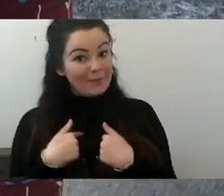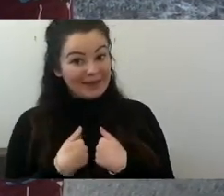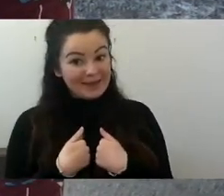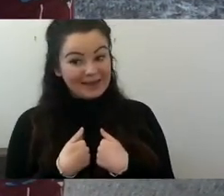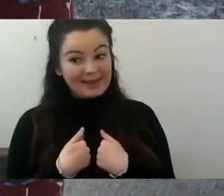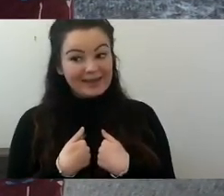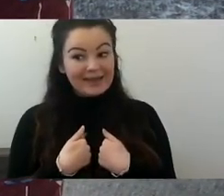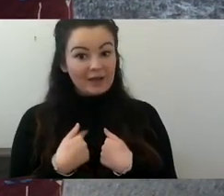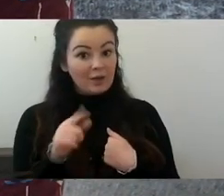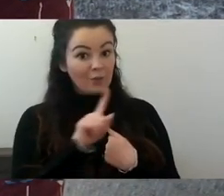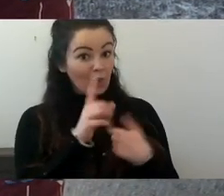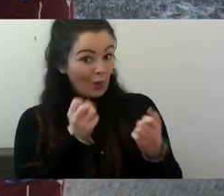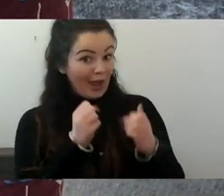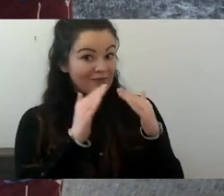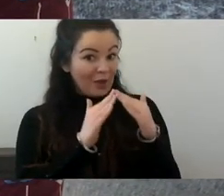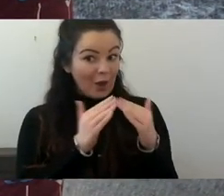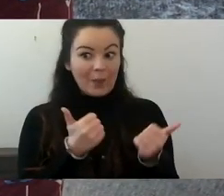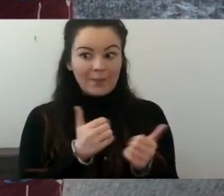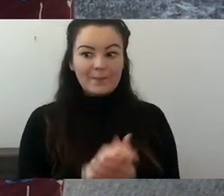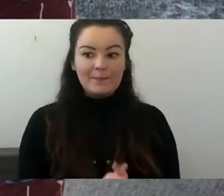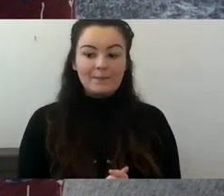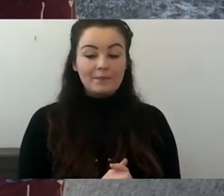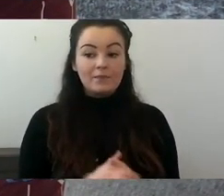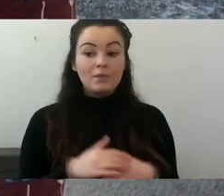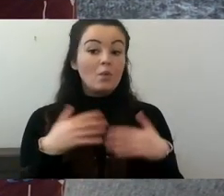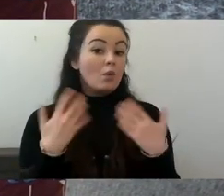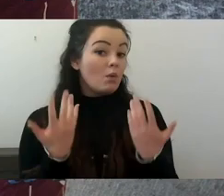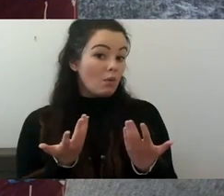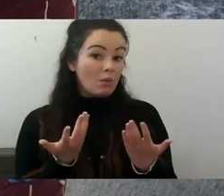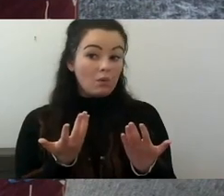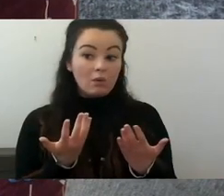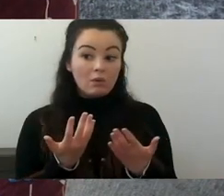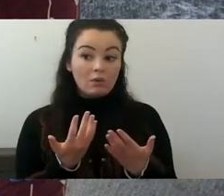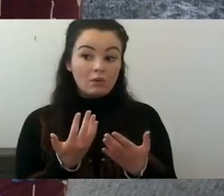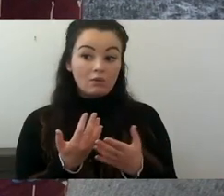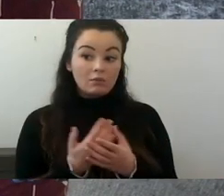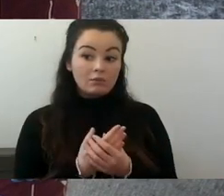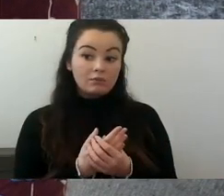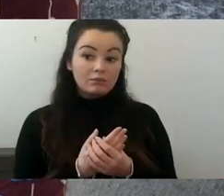me with whatever you have at home, or